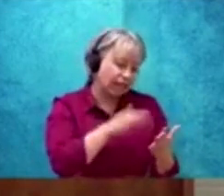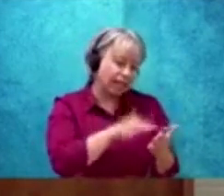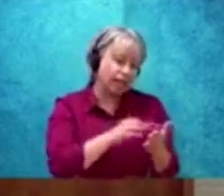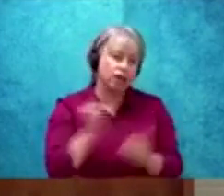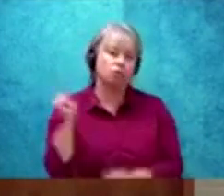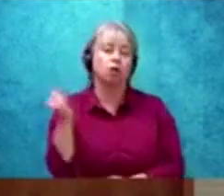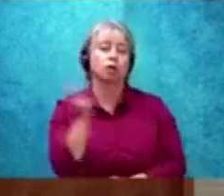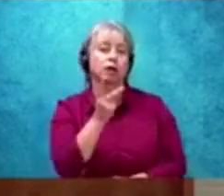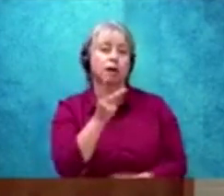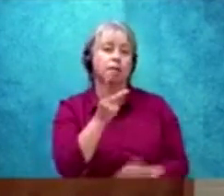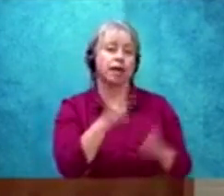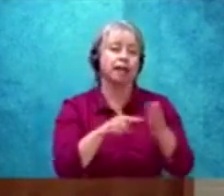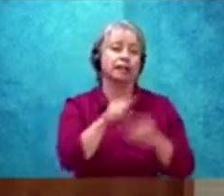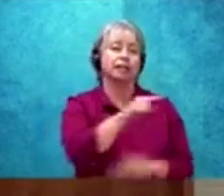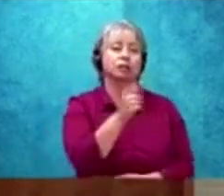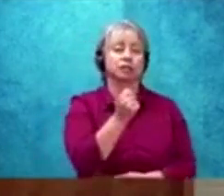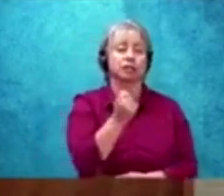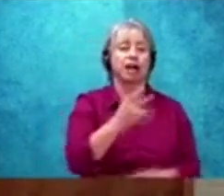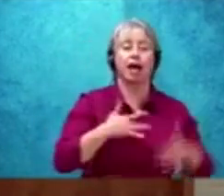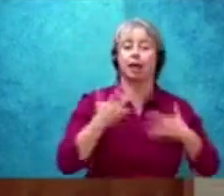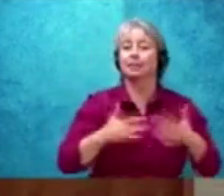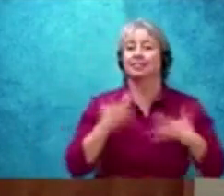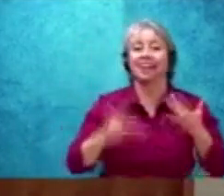Tuesday. I'm excited. I'm ready.